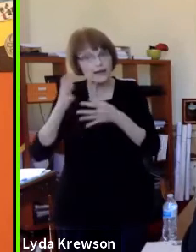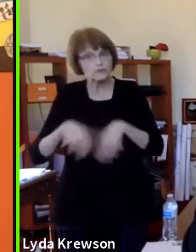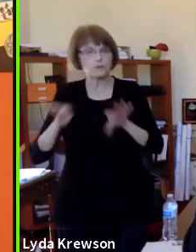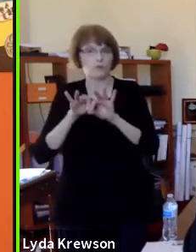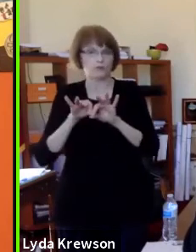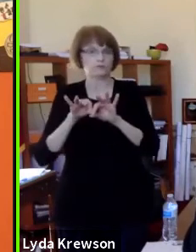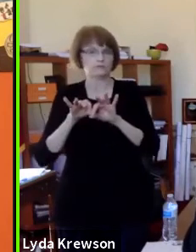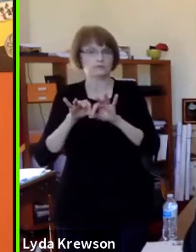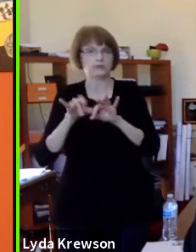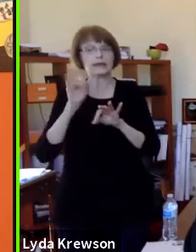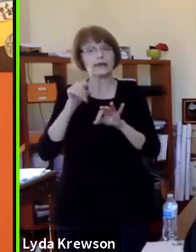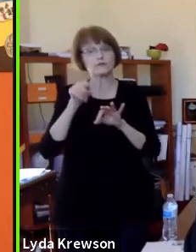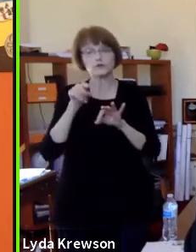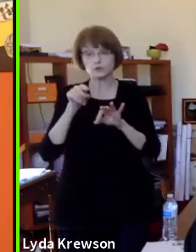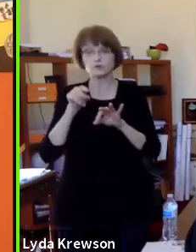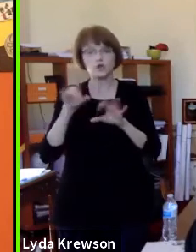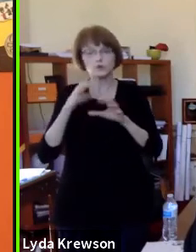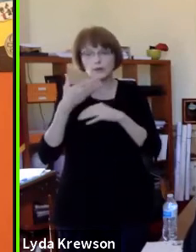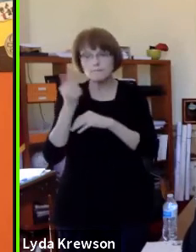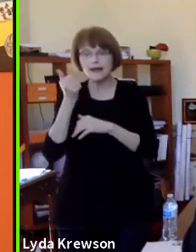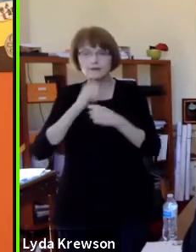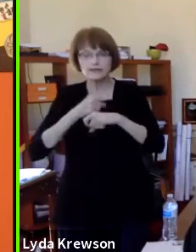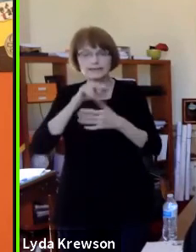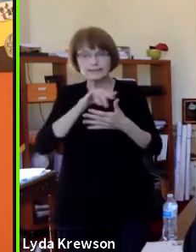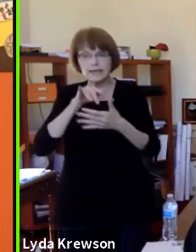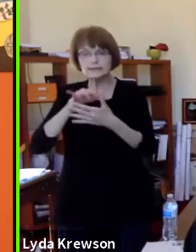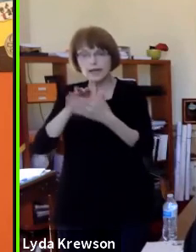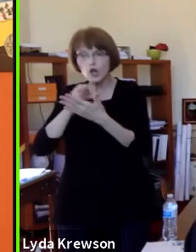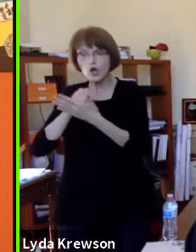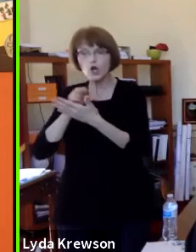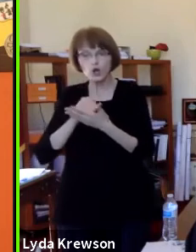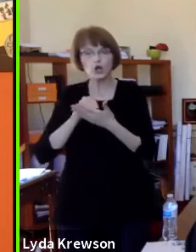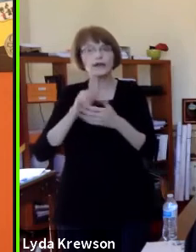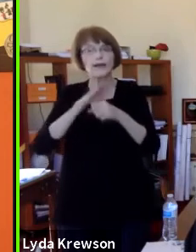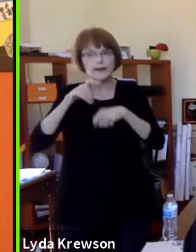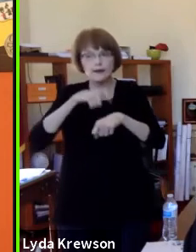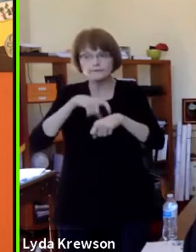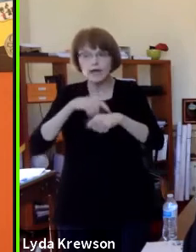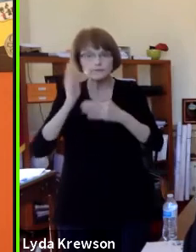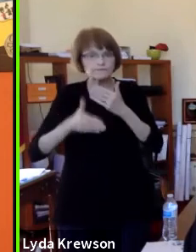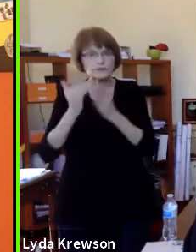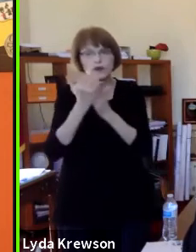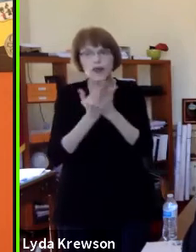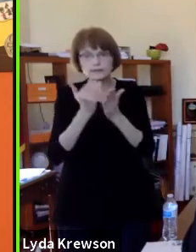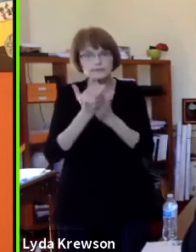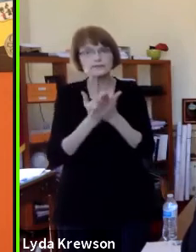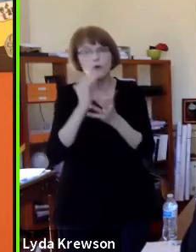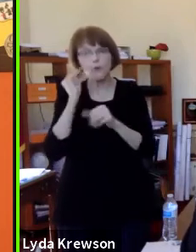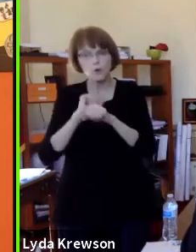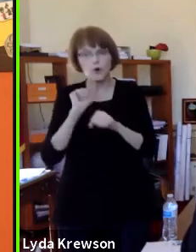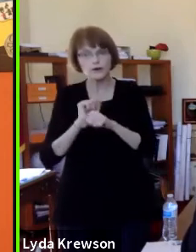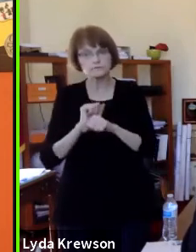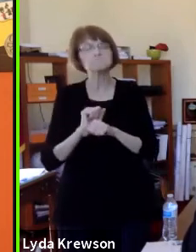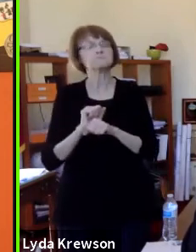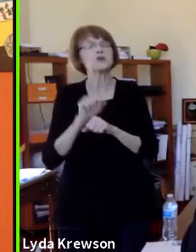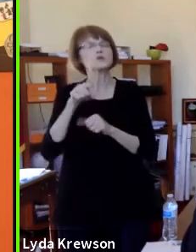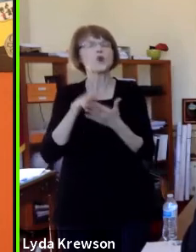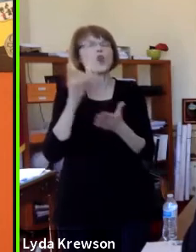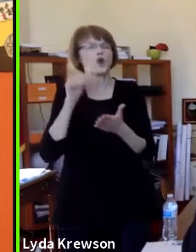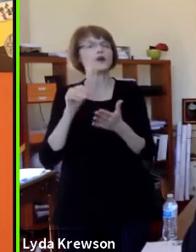as long as you are doing your personal best, you're putting in the time you need to do your lessons, then I'm going to guess you're